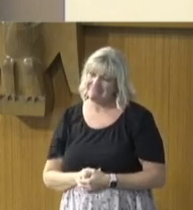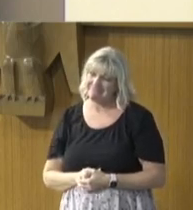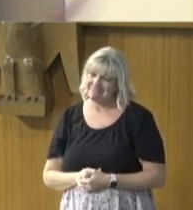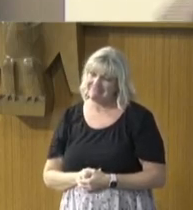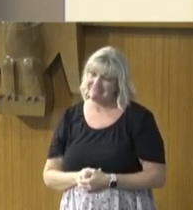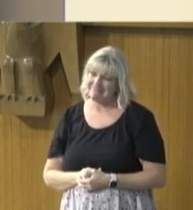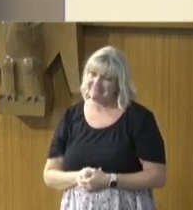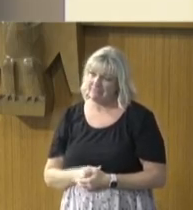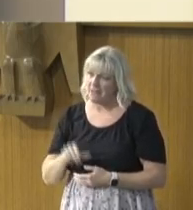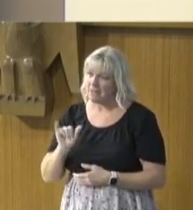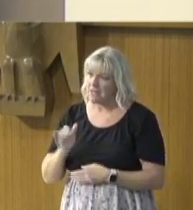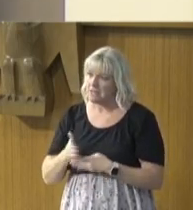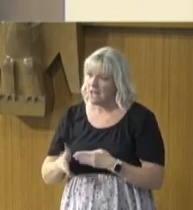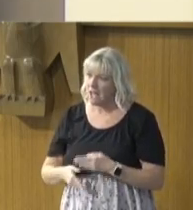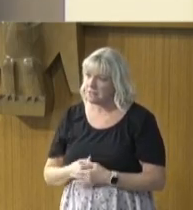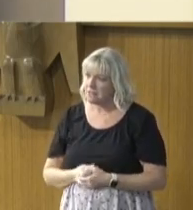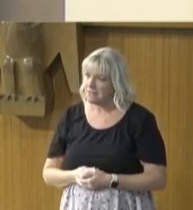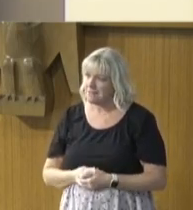And that's how the book ends.